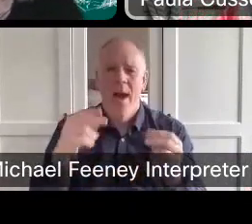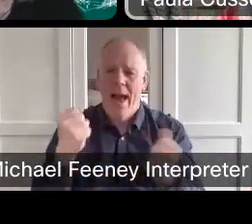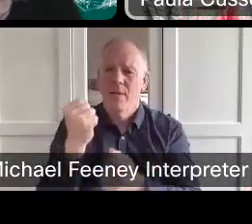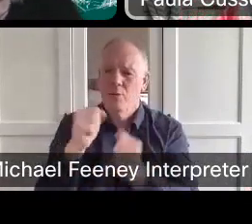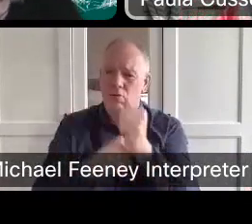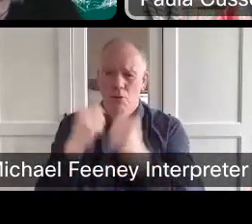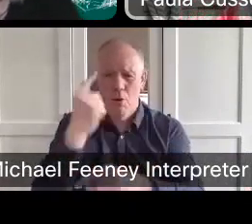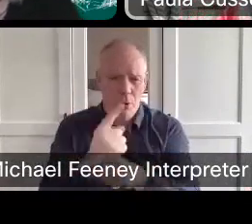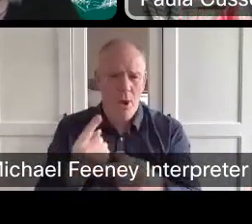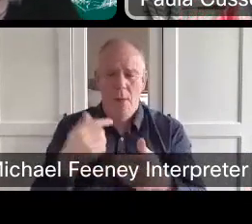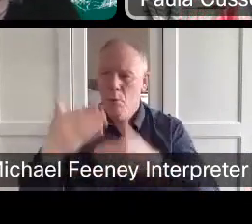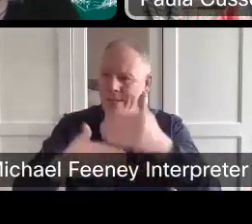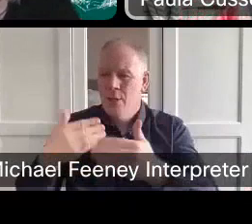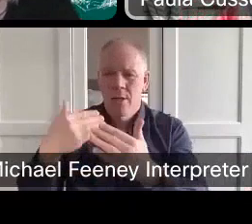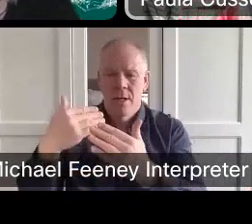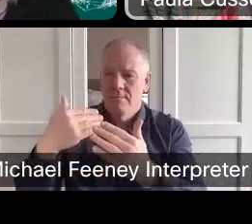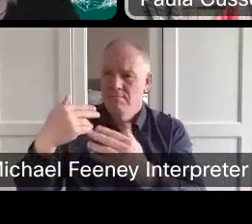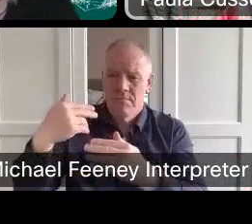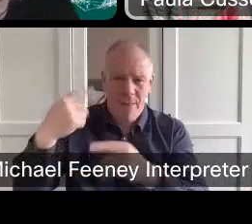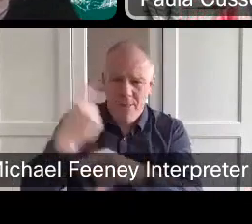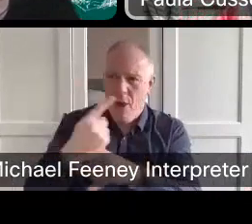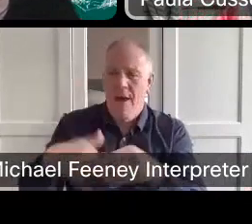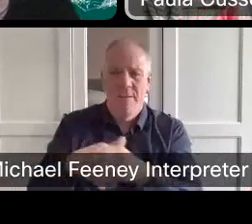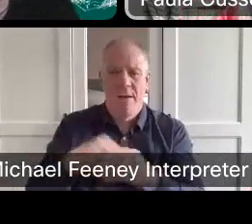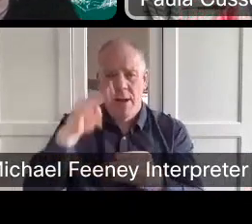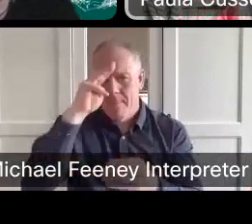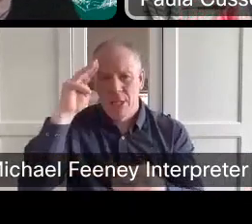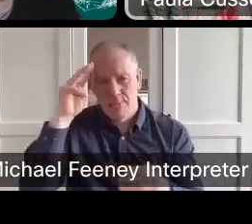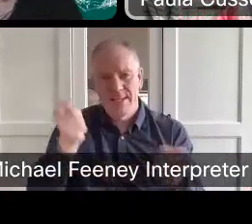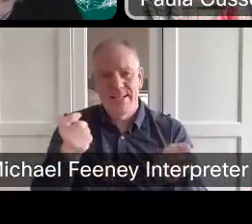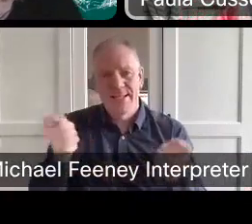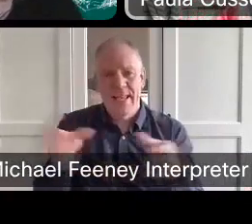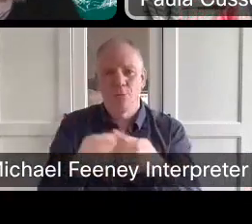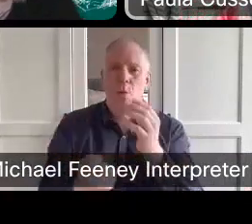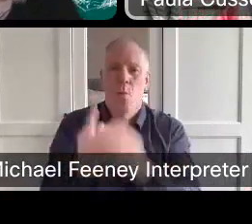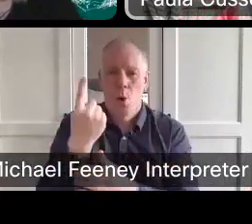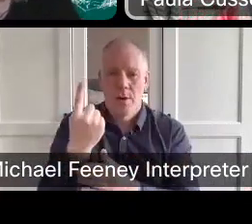structures, procedures, processes in place for the management of Category 1 instance and SREs